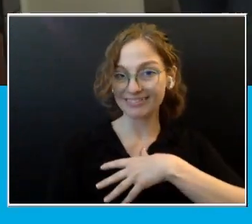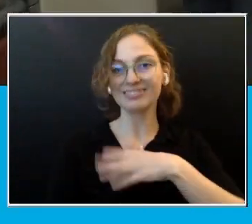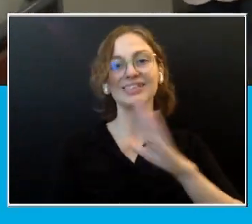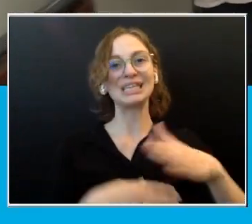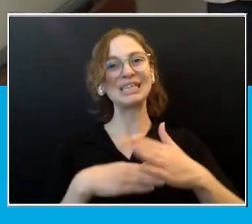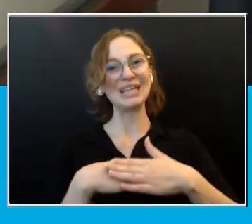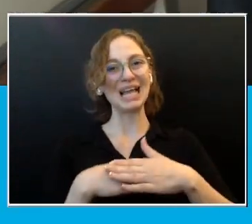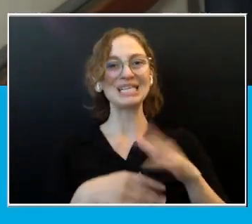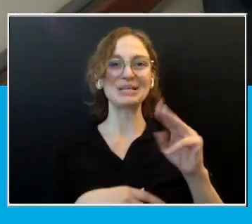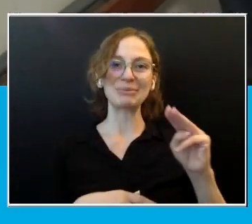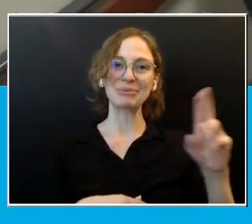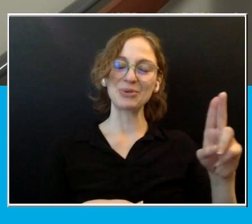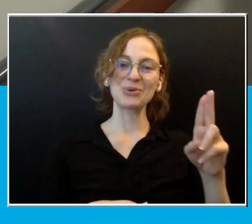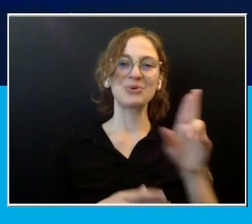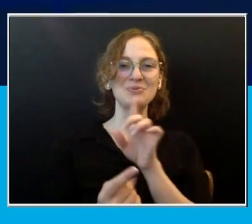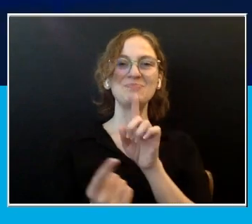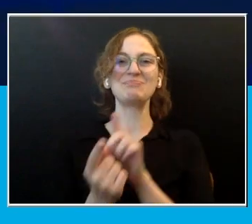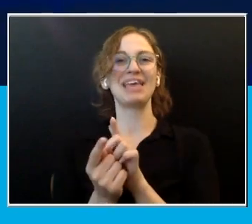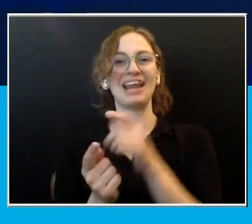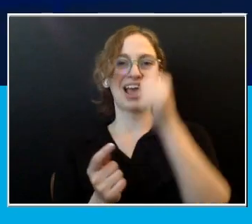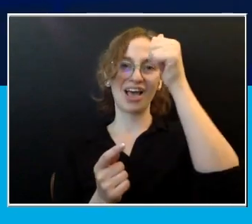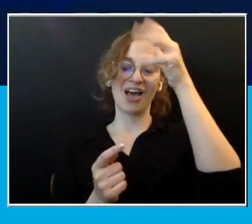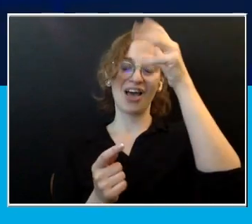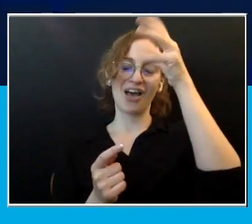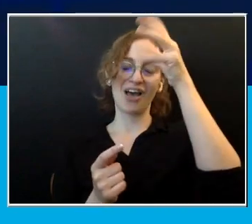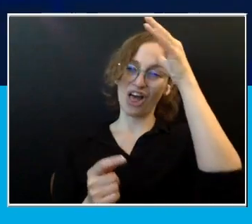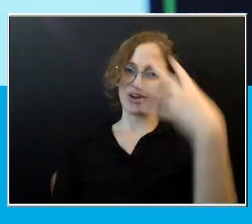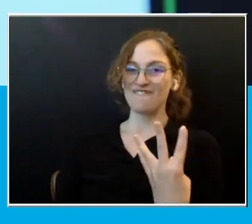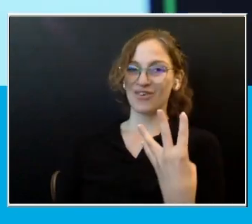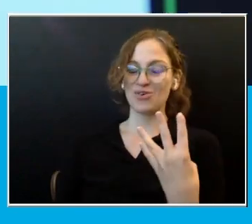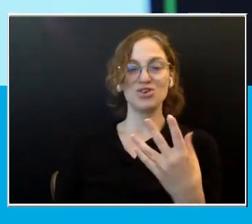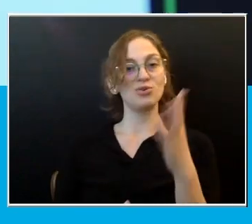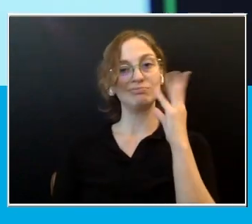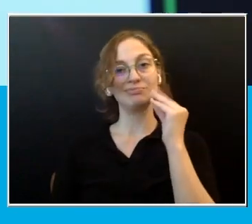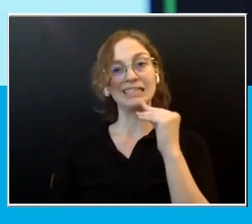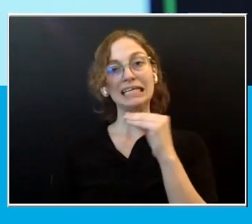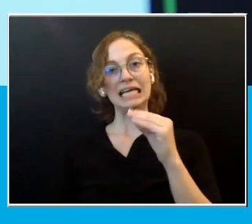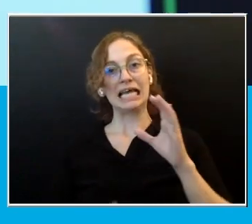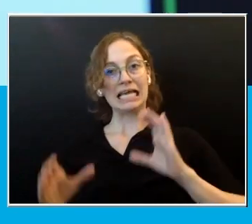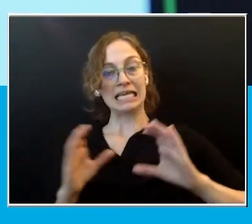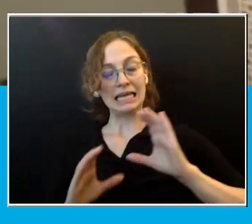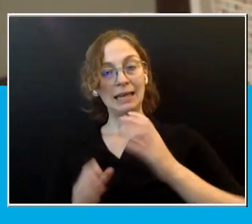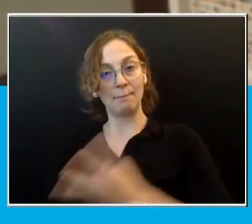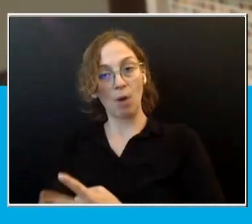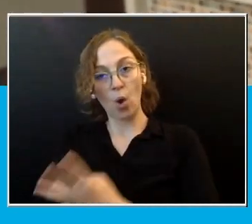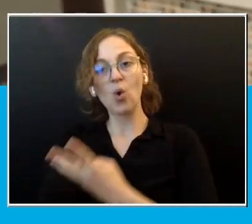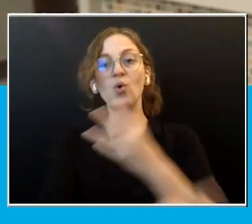of 4 who underwent chemo, radiation, and a double mastectomy after his